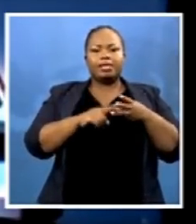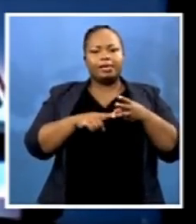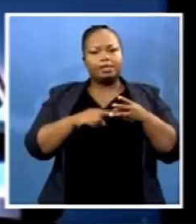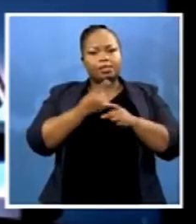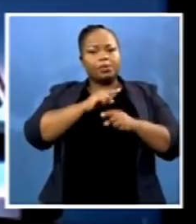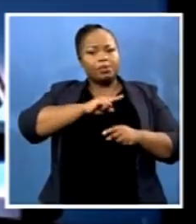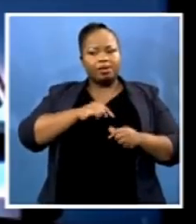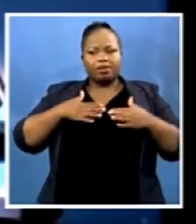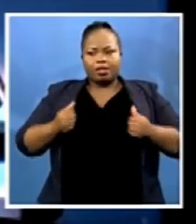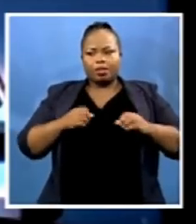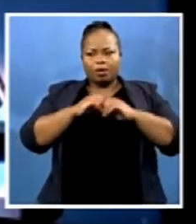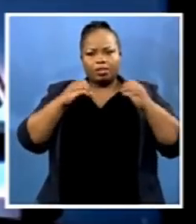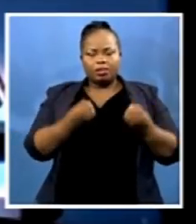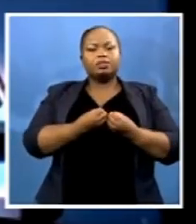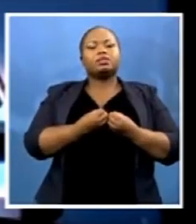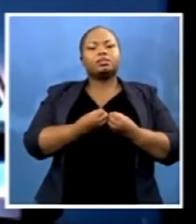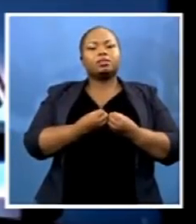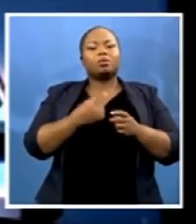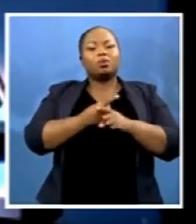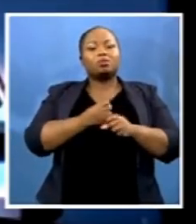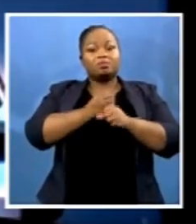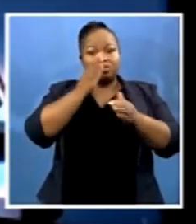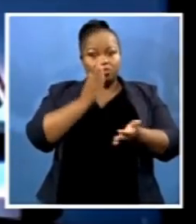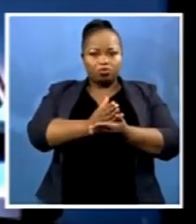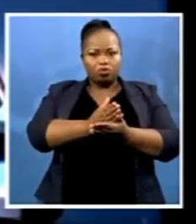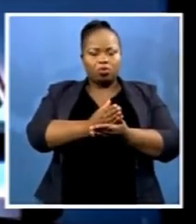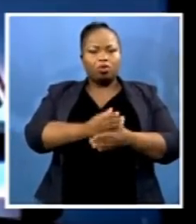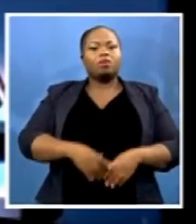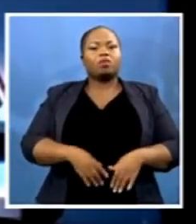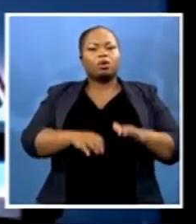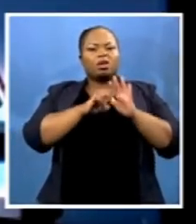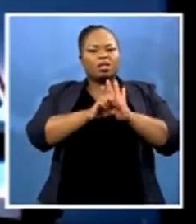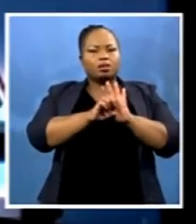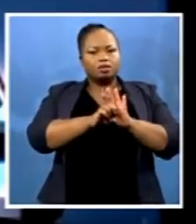that these are not, for example, cases of coronavirus?